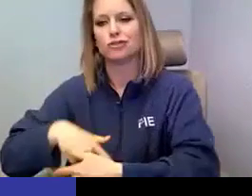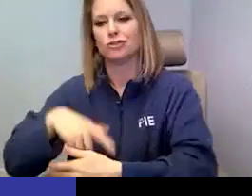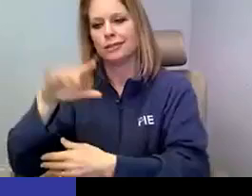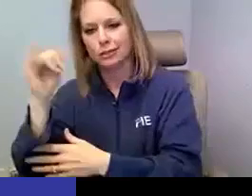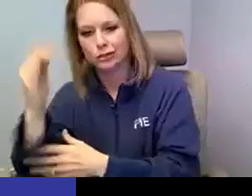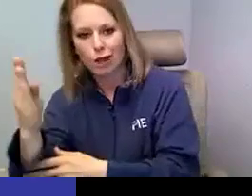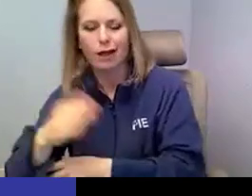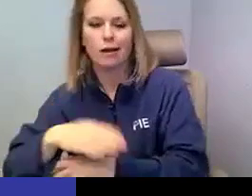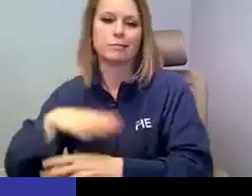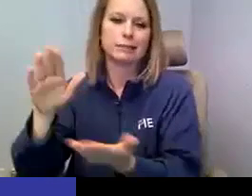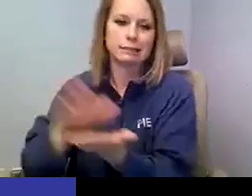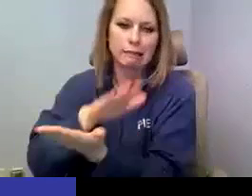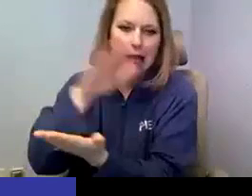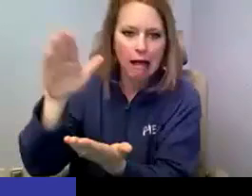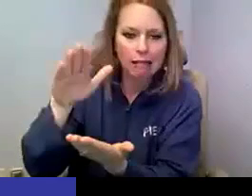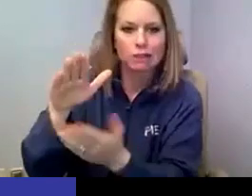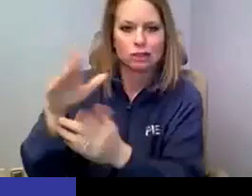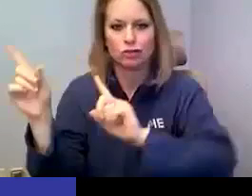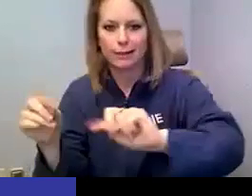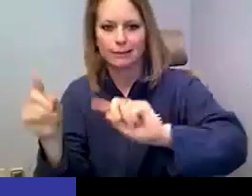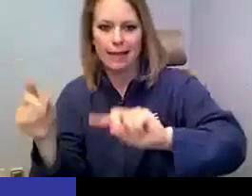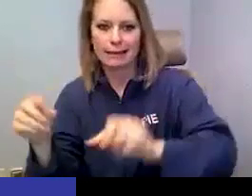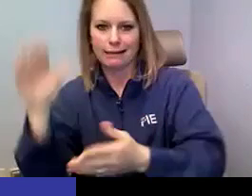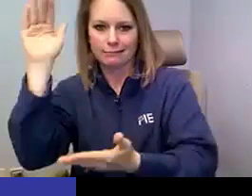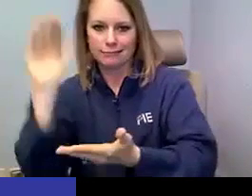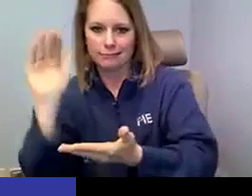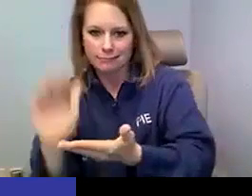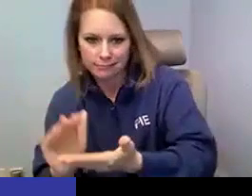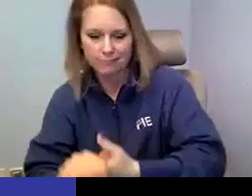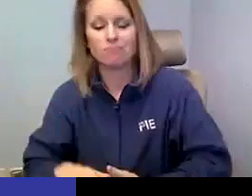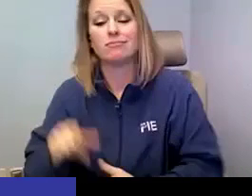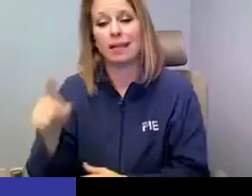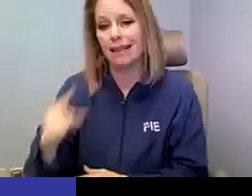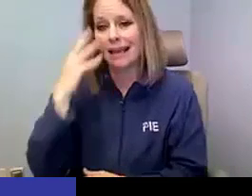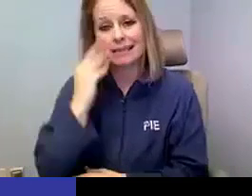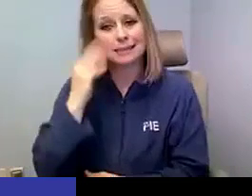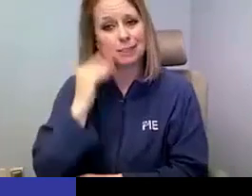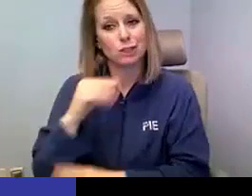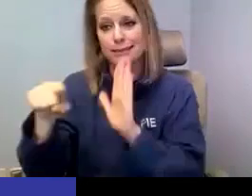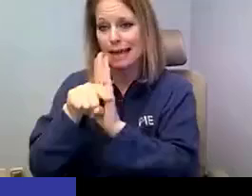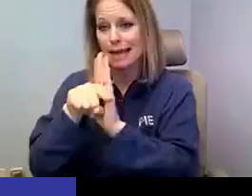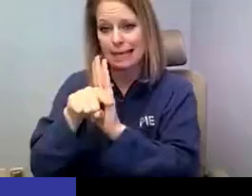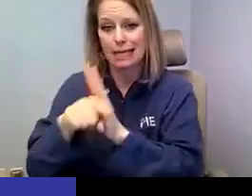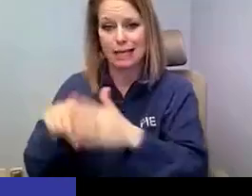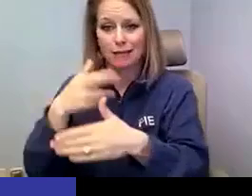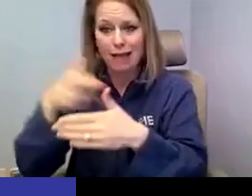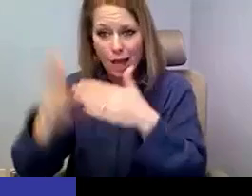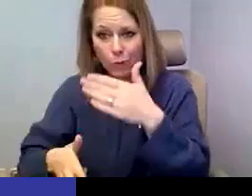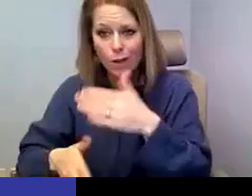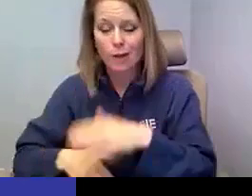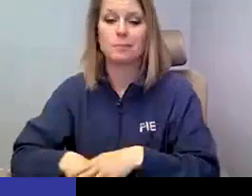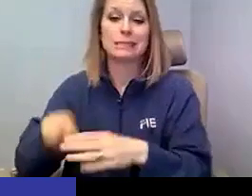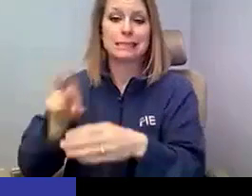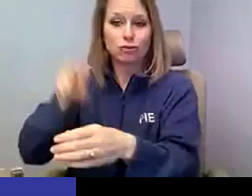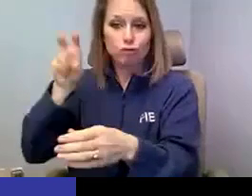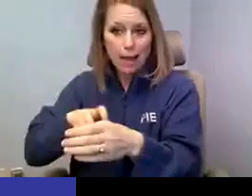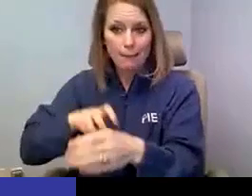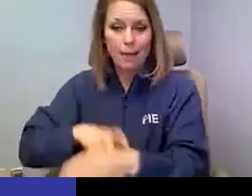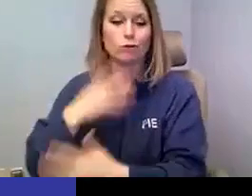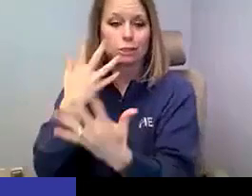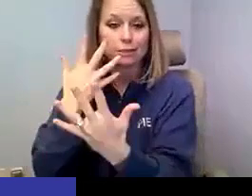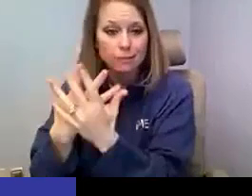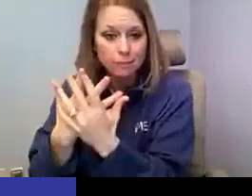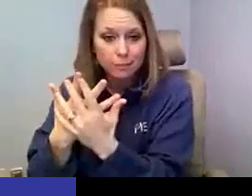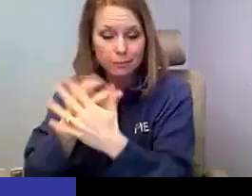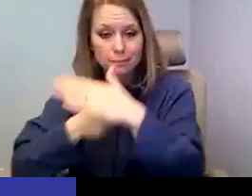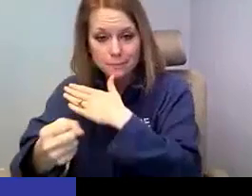college graduation, and they experience way more of the negative post-secondary outcomes, dropouts, incarceration, poor physical and mental